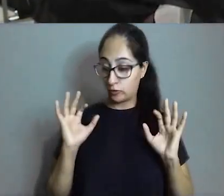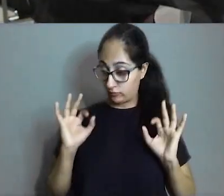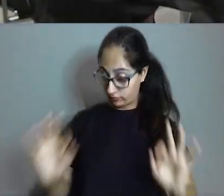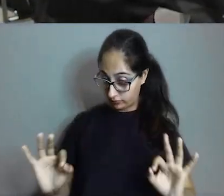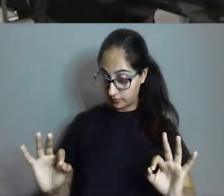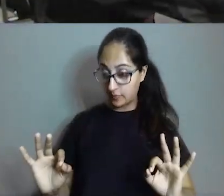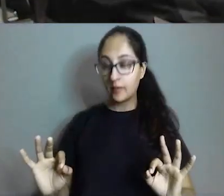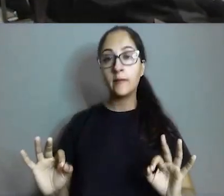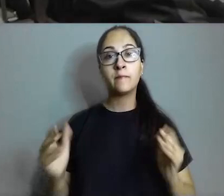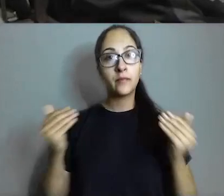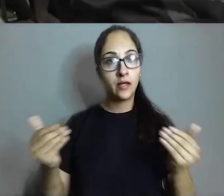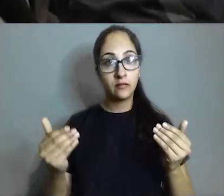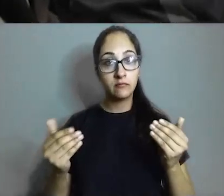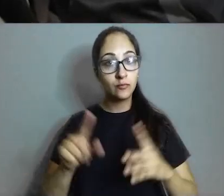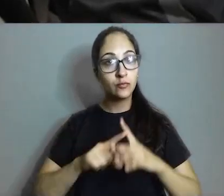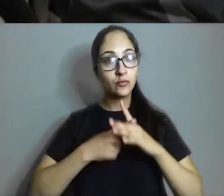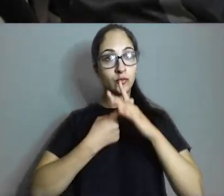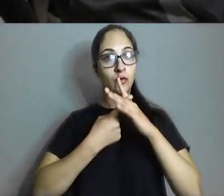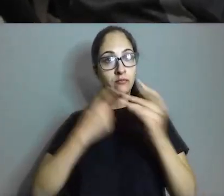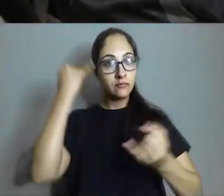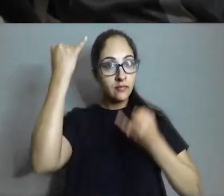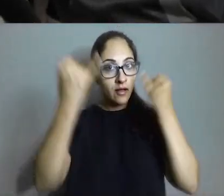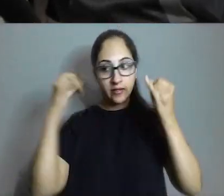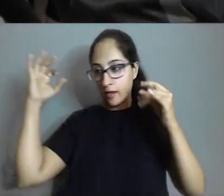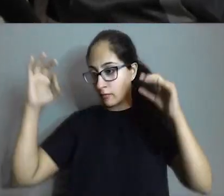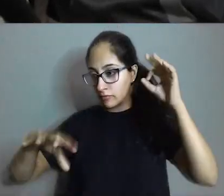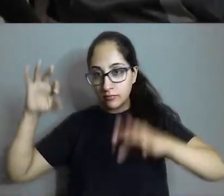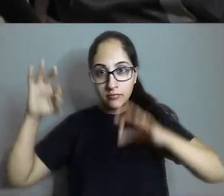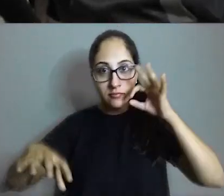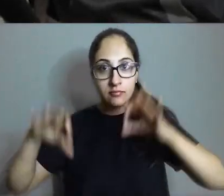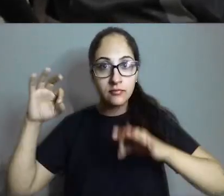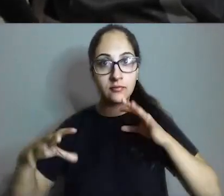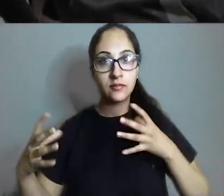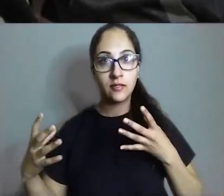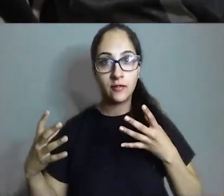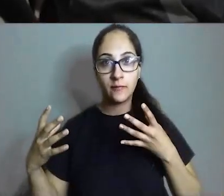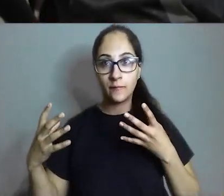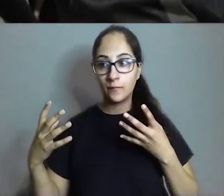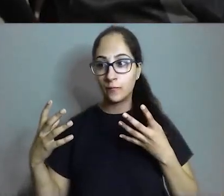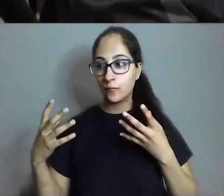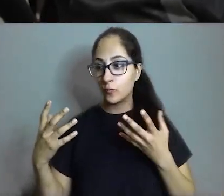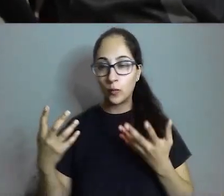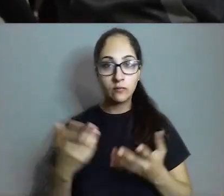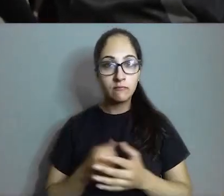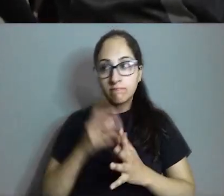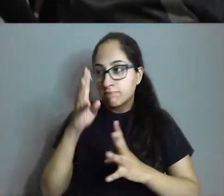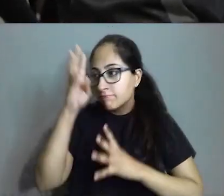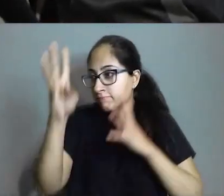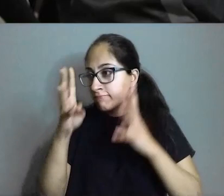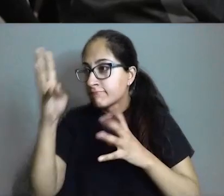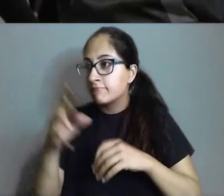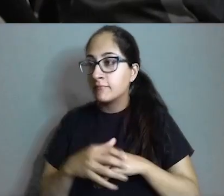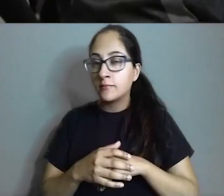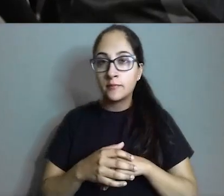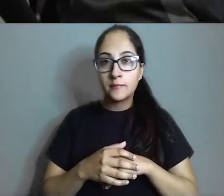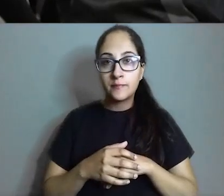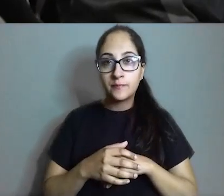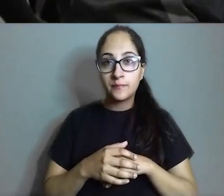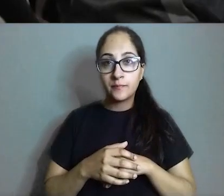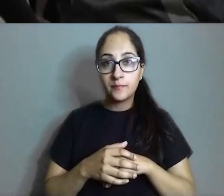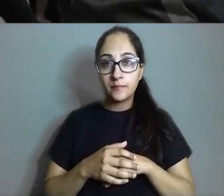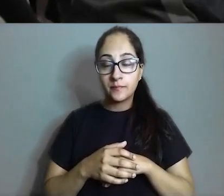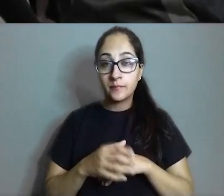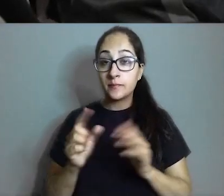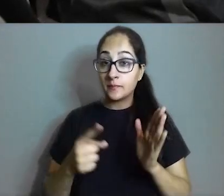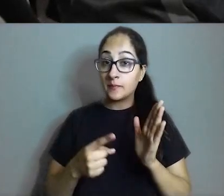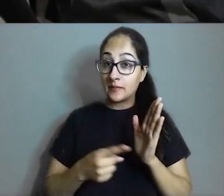and then it became iteration. It became bringing up ideas and throwing things back and forth,